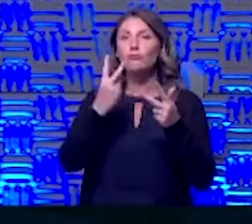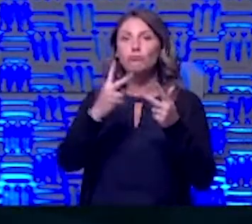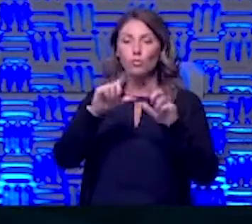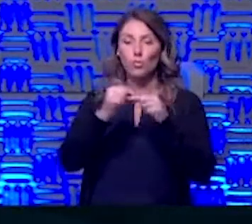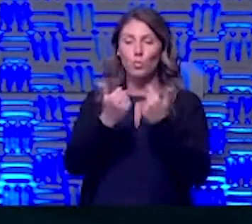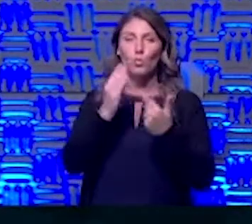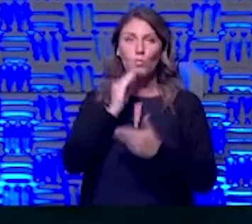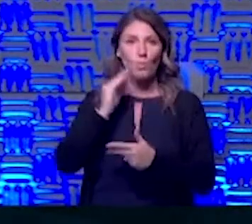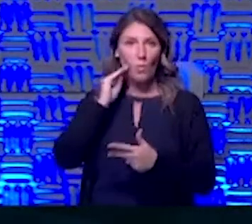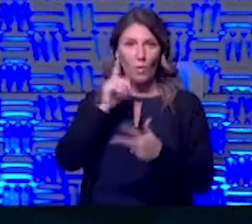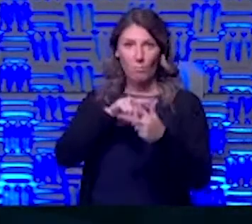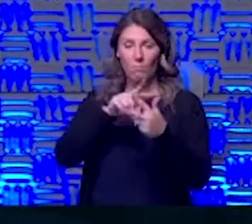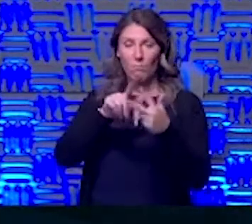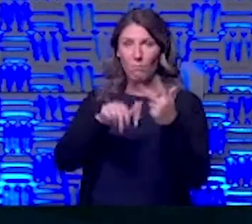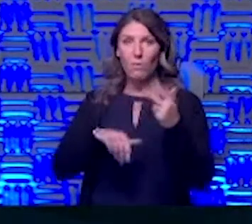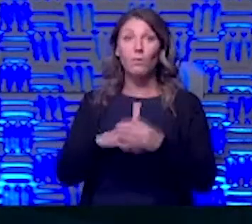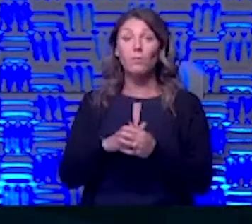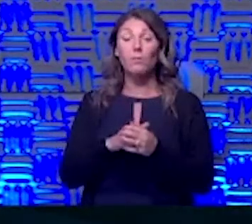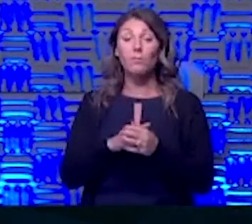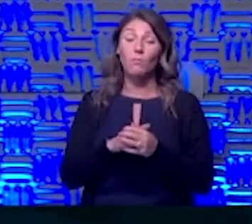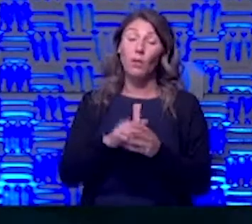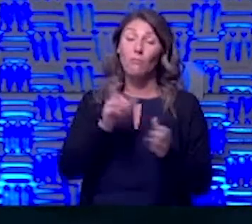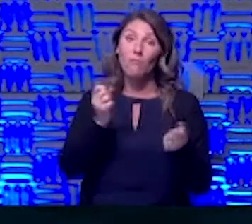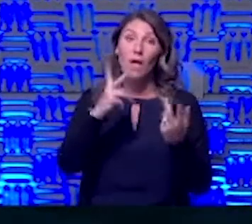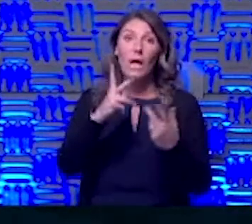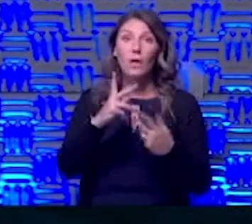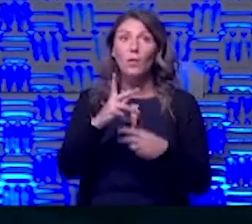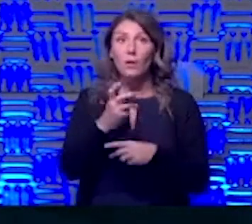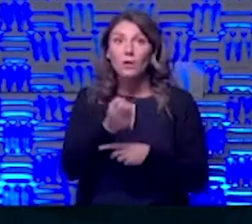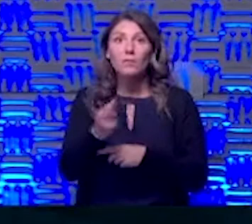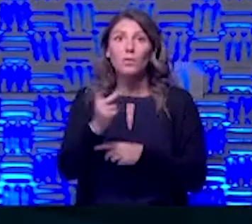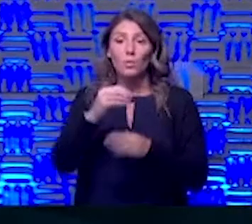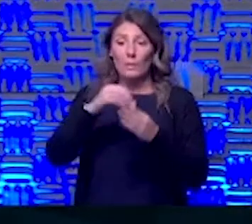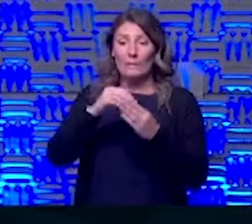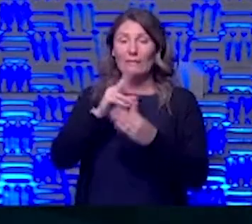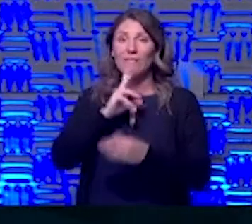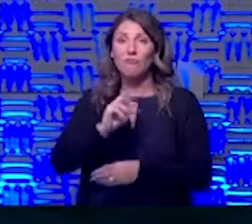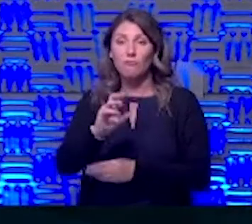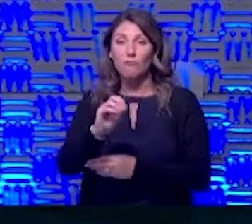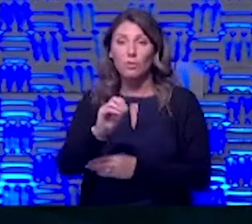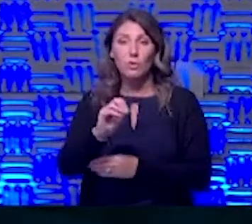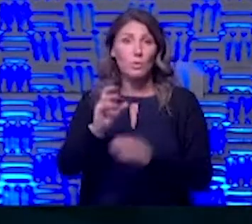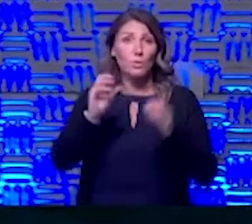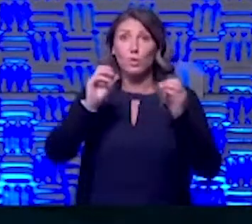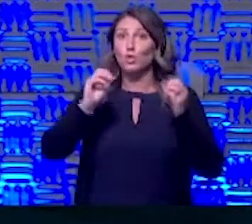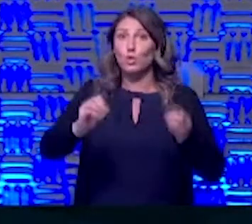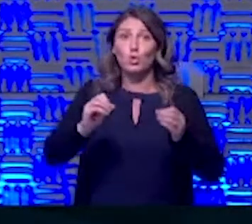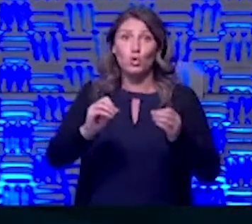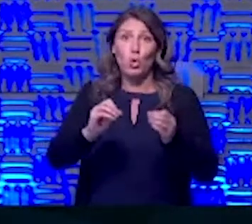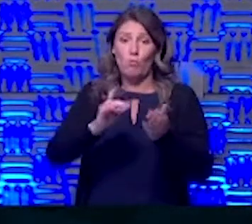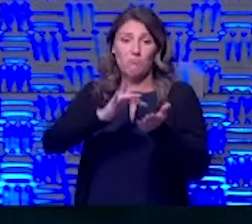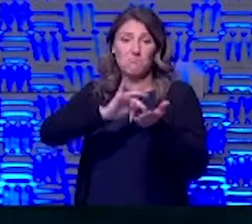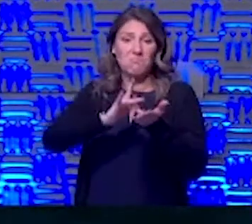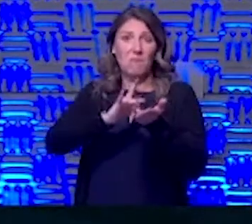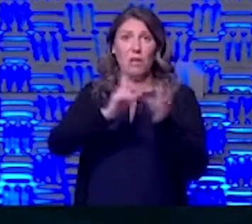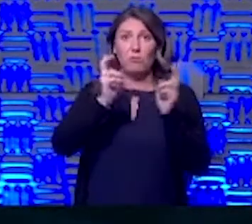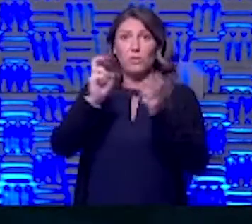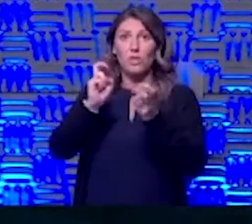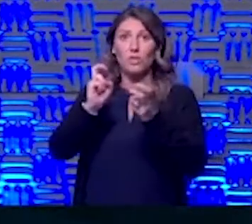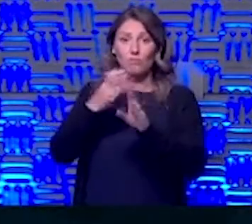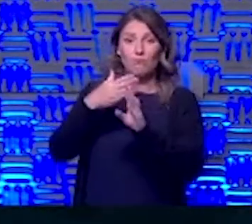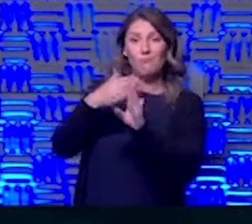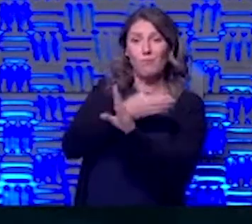of them, in fact, a couple of them in 30s have no underlying medical problems. So